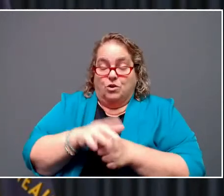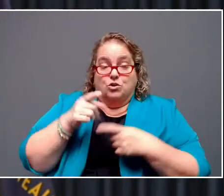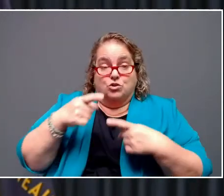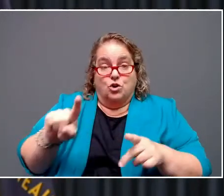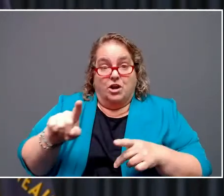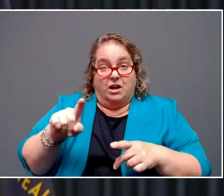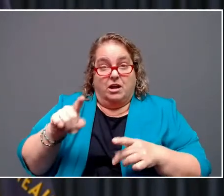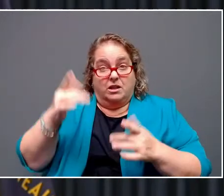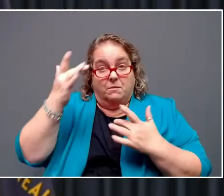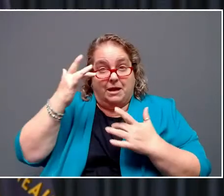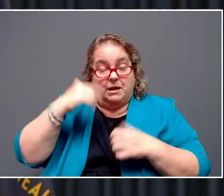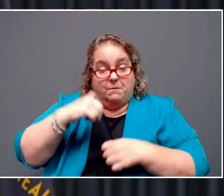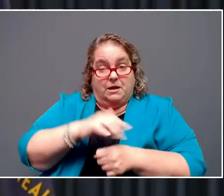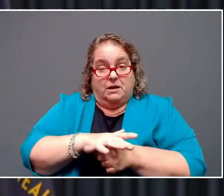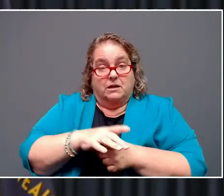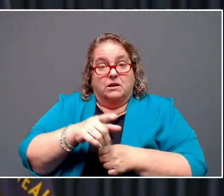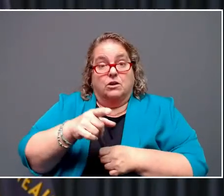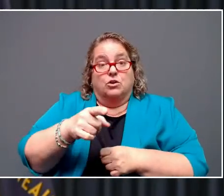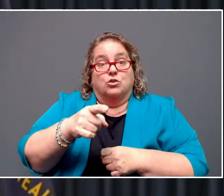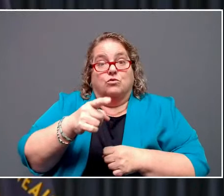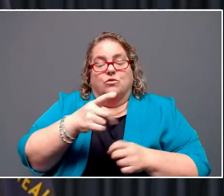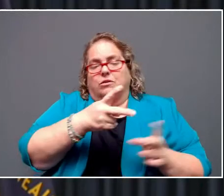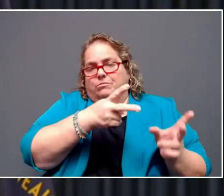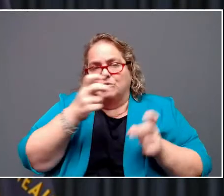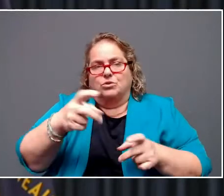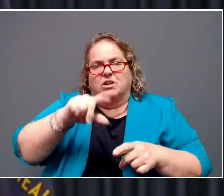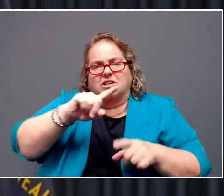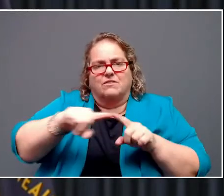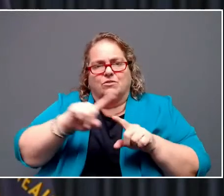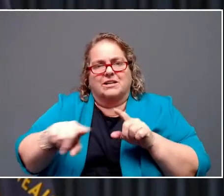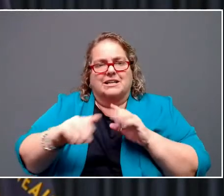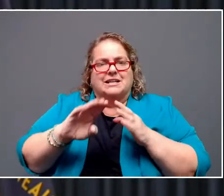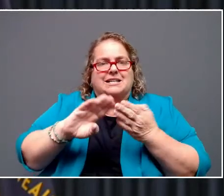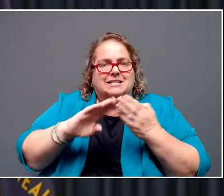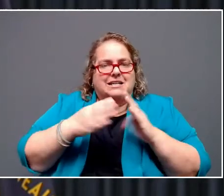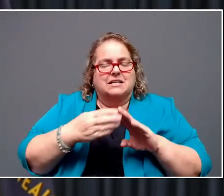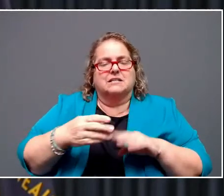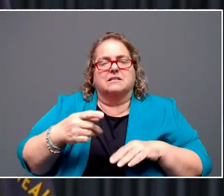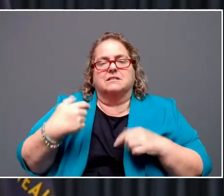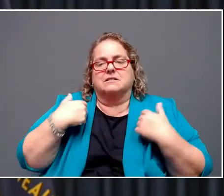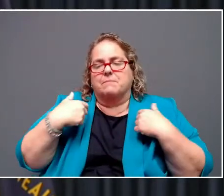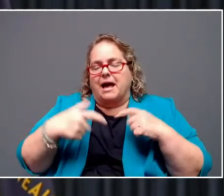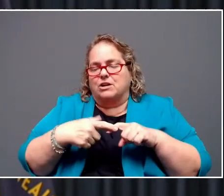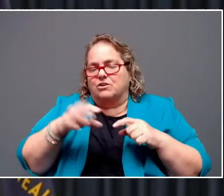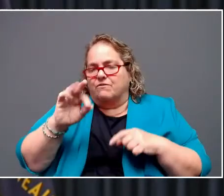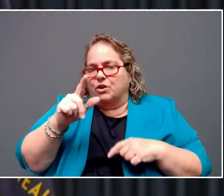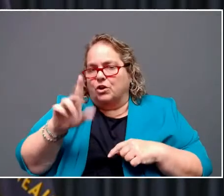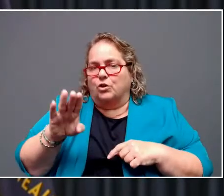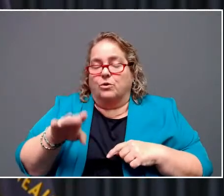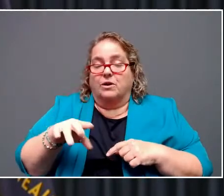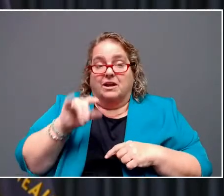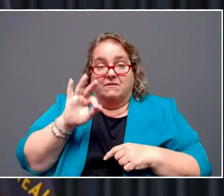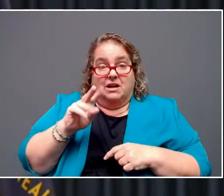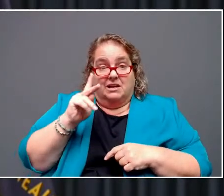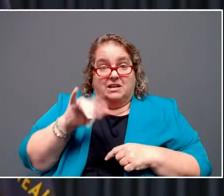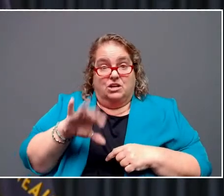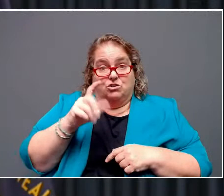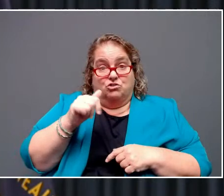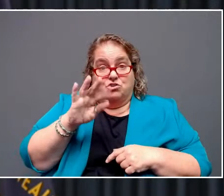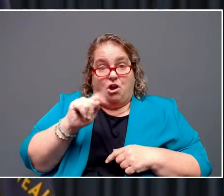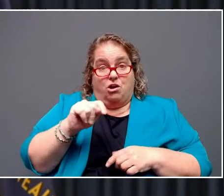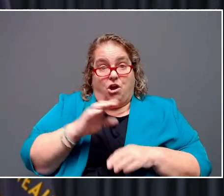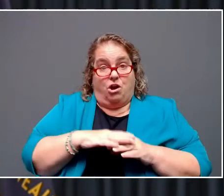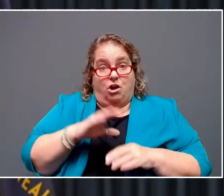frequently pulled out charts of other cities about the Spanish flu. If Kentucky's charts on COVID are pulled out 100 years from